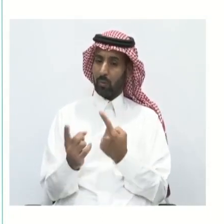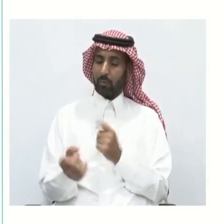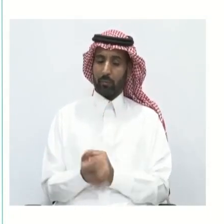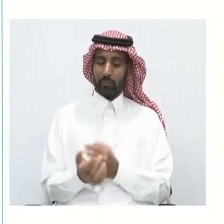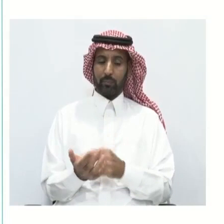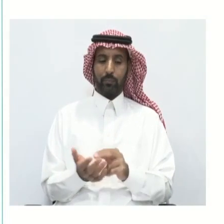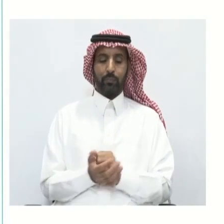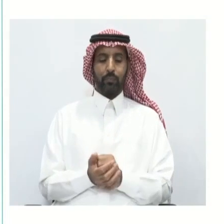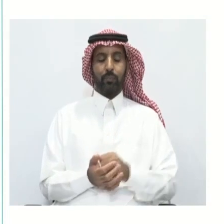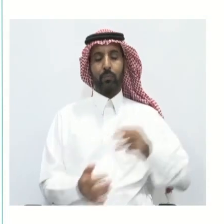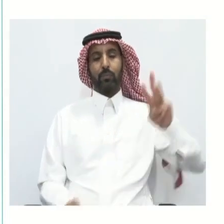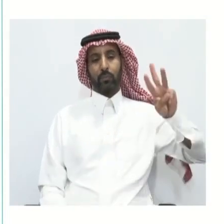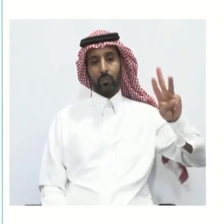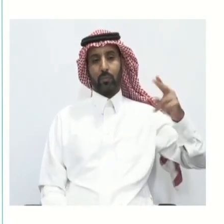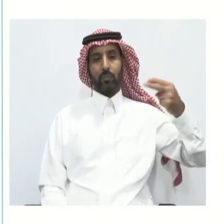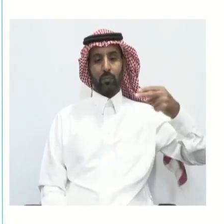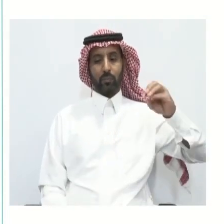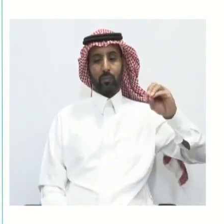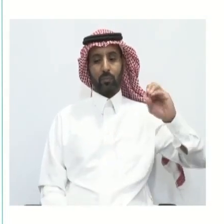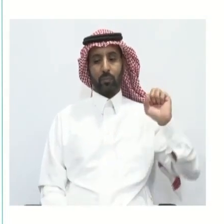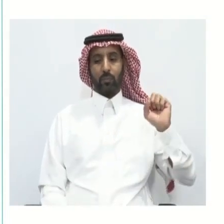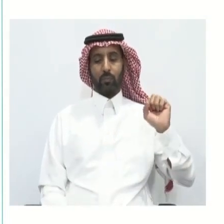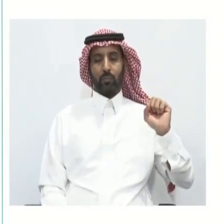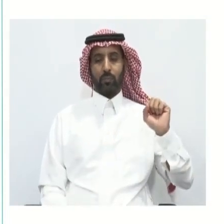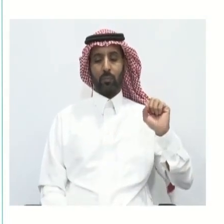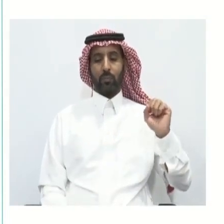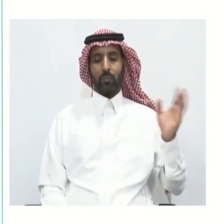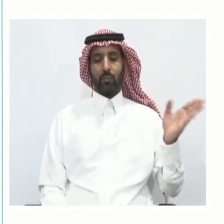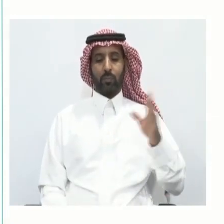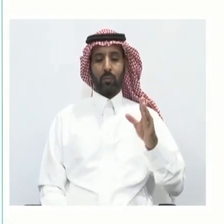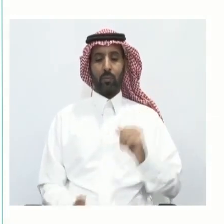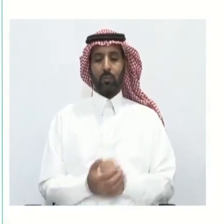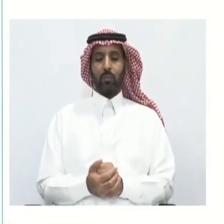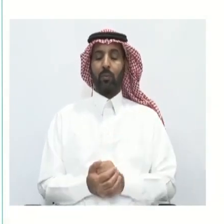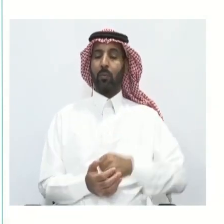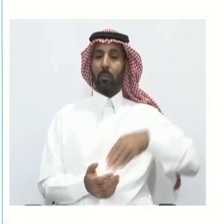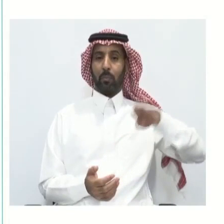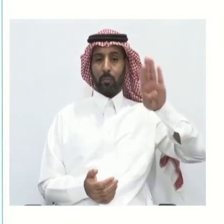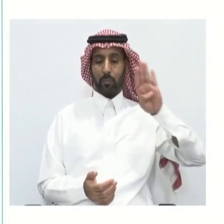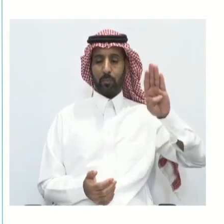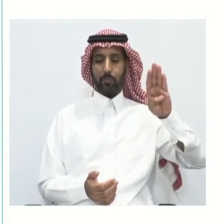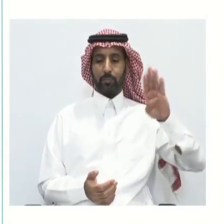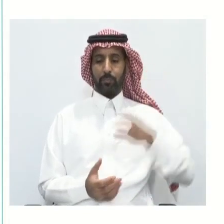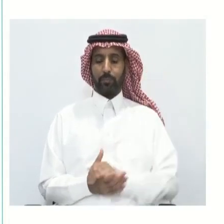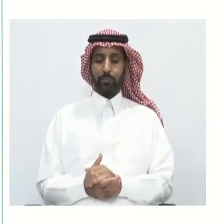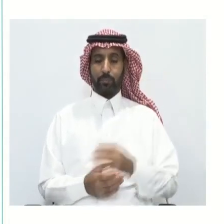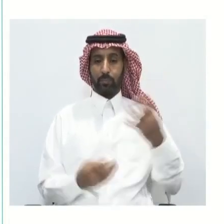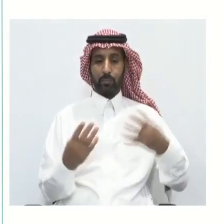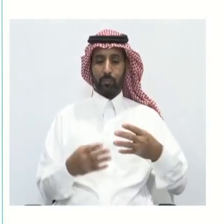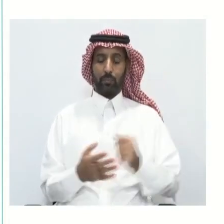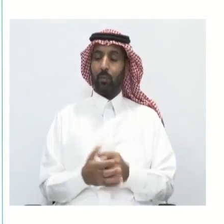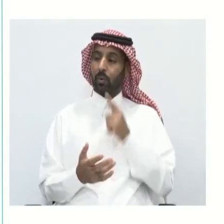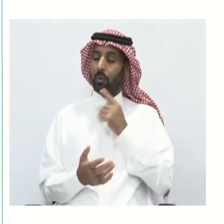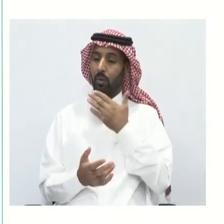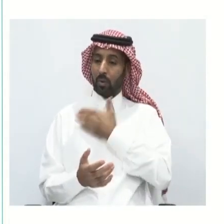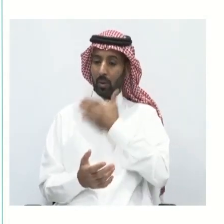answers indicates a person or people maybe? Yes, very good. The letter B. To their parents.